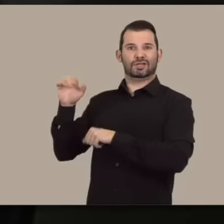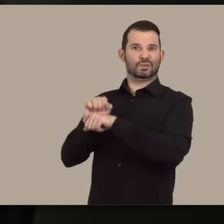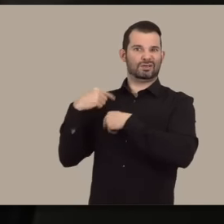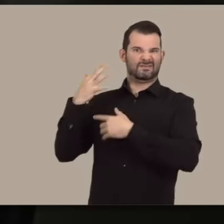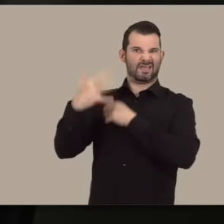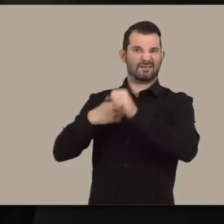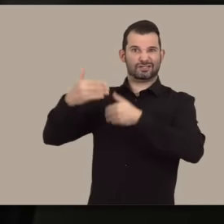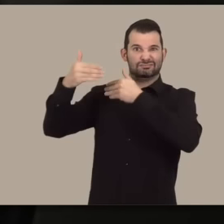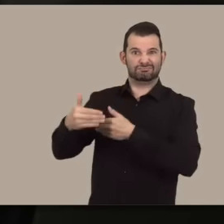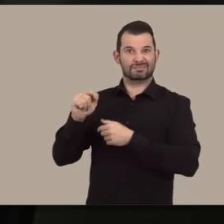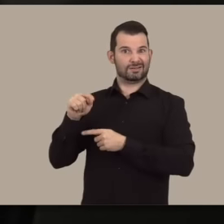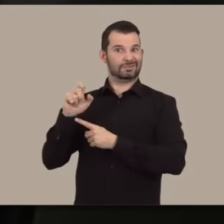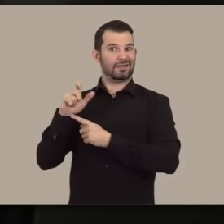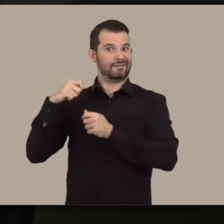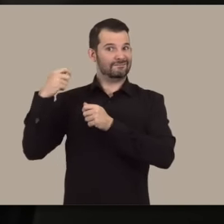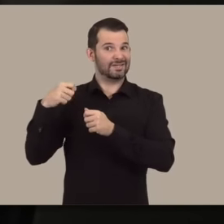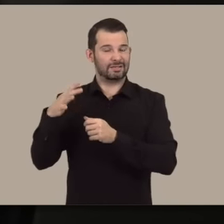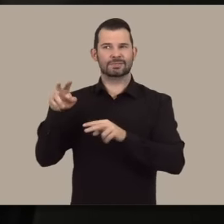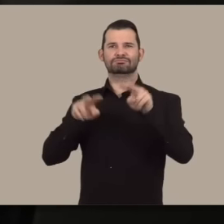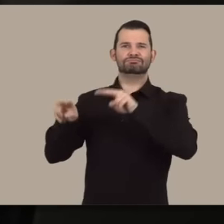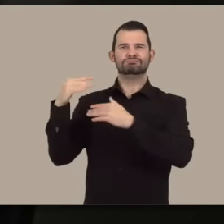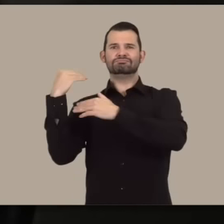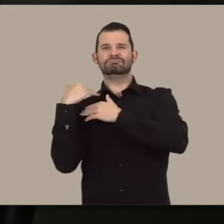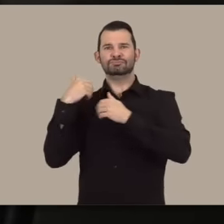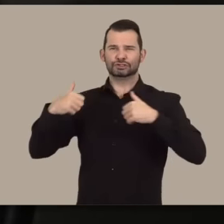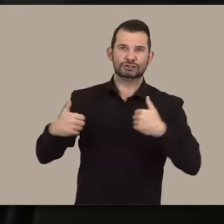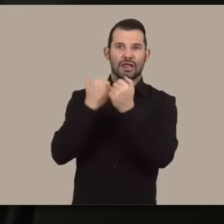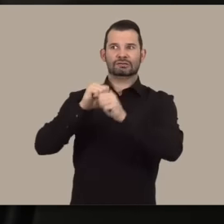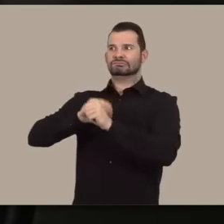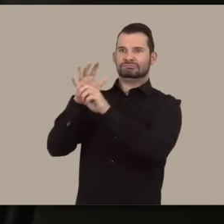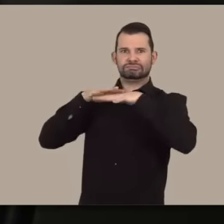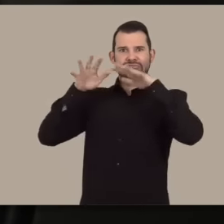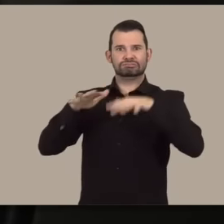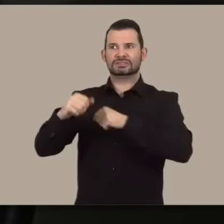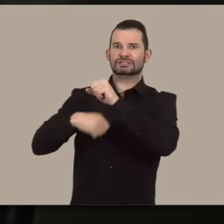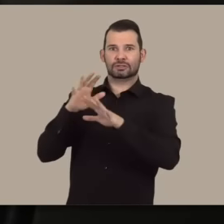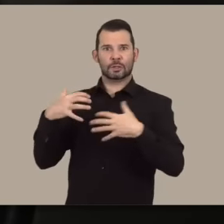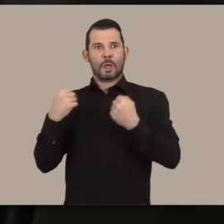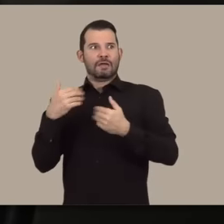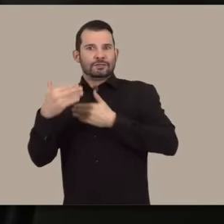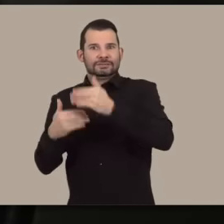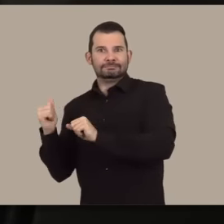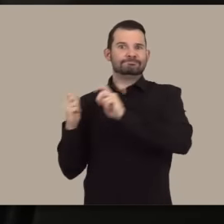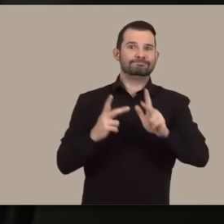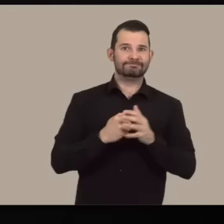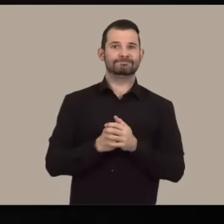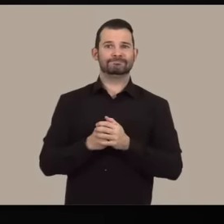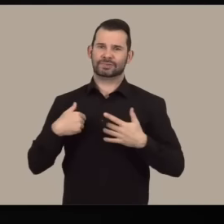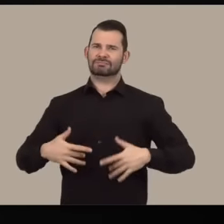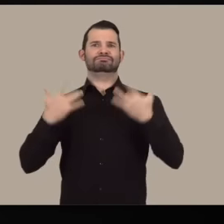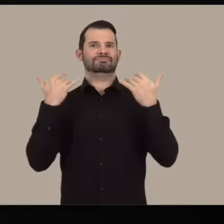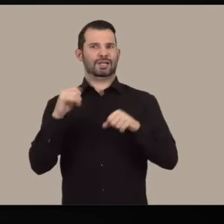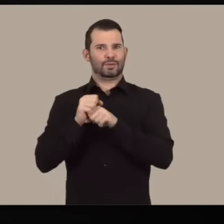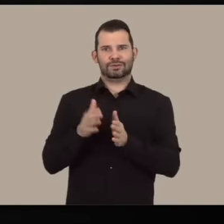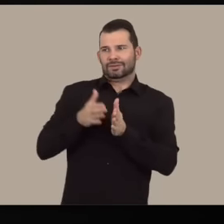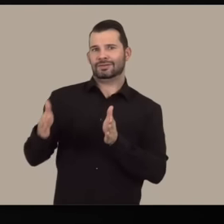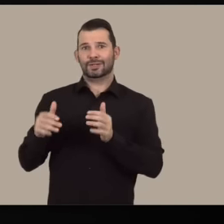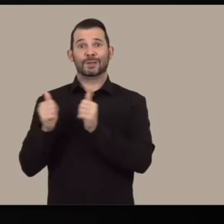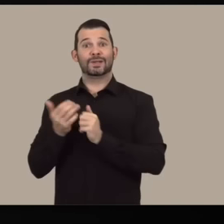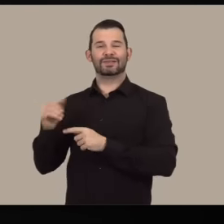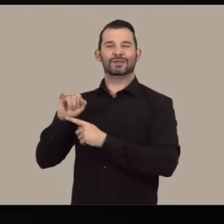over his five-year term at Telefilm, overseeing the challenging pandemic years and its recovery. I'm delighted to